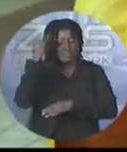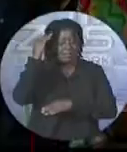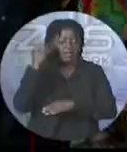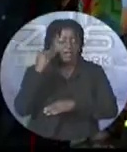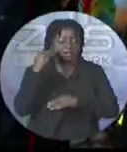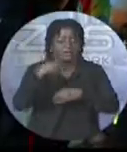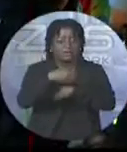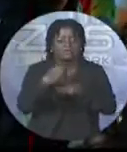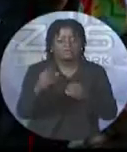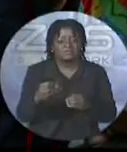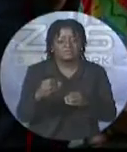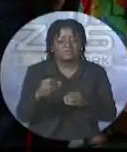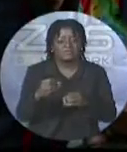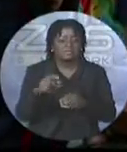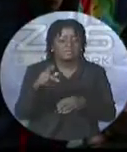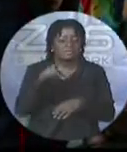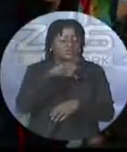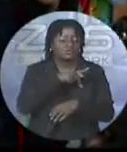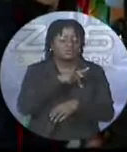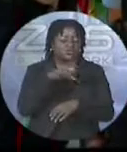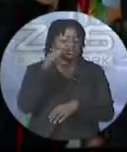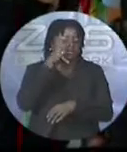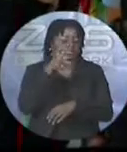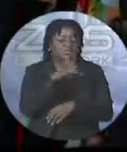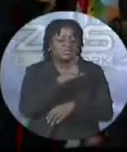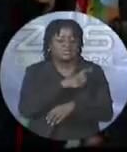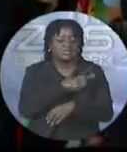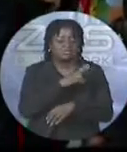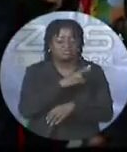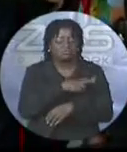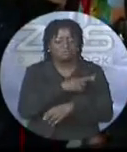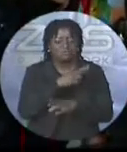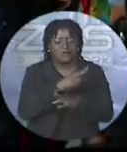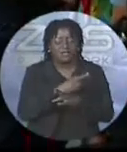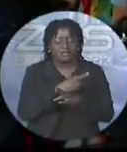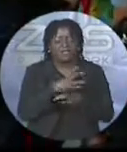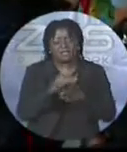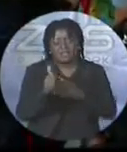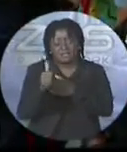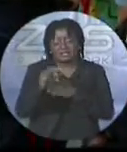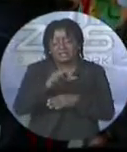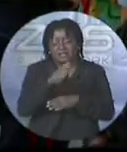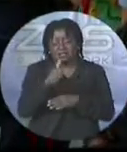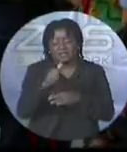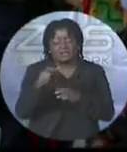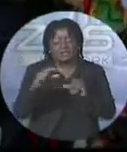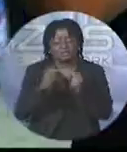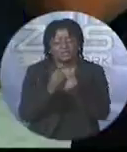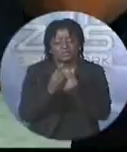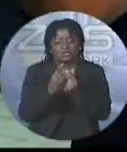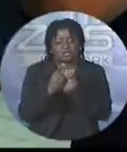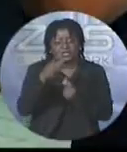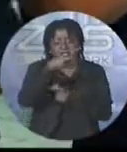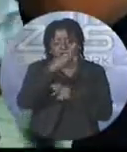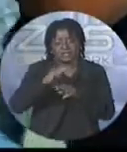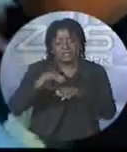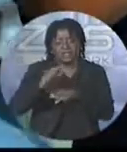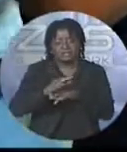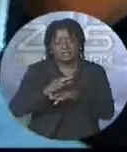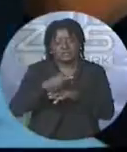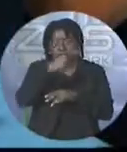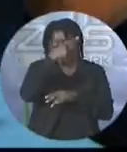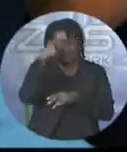are leading yet another group in their annual summer concert tour. Over the years, Bahamian children have performed in